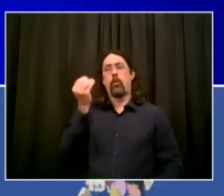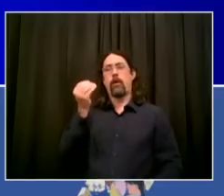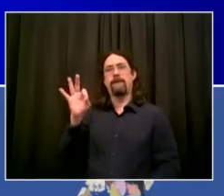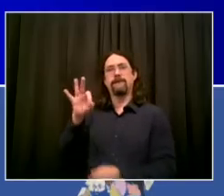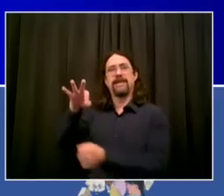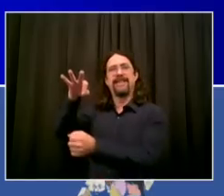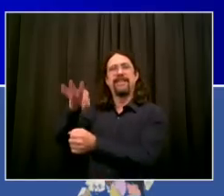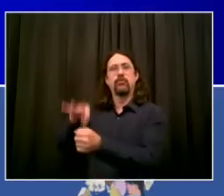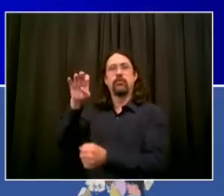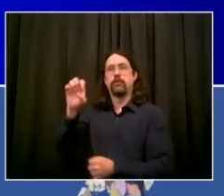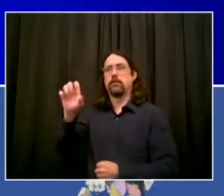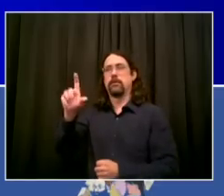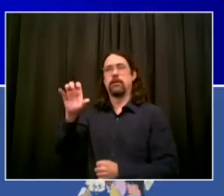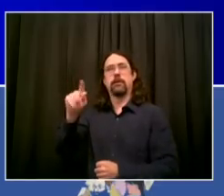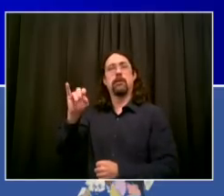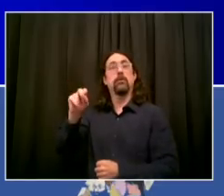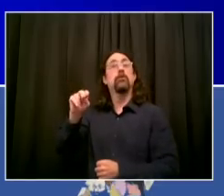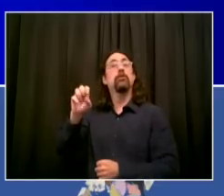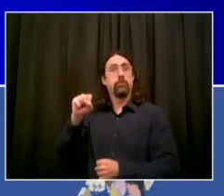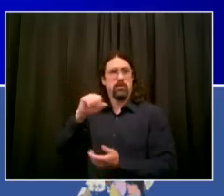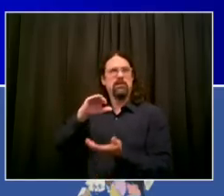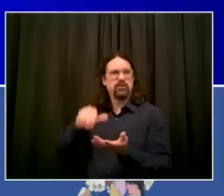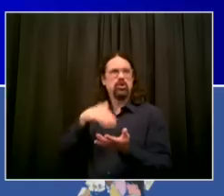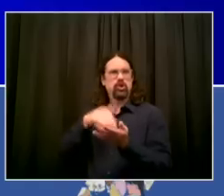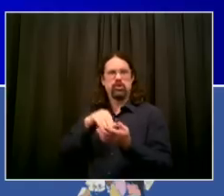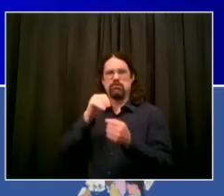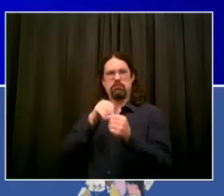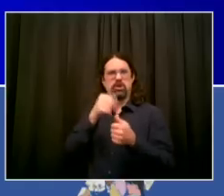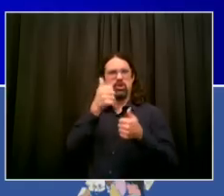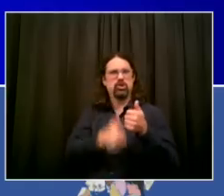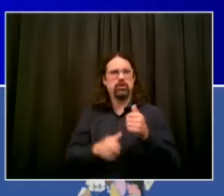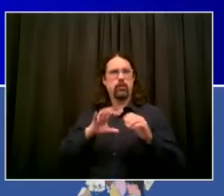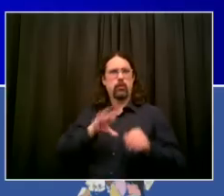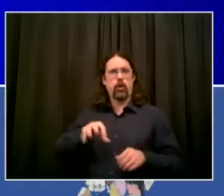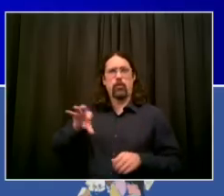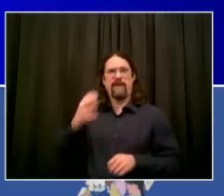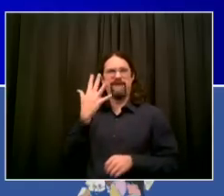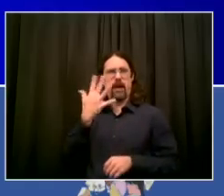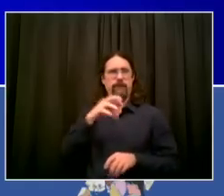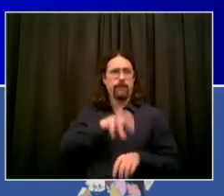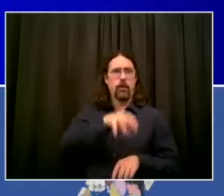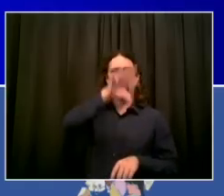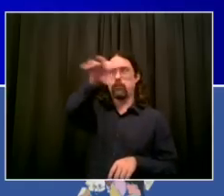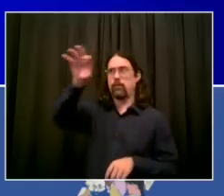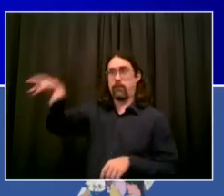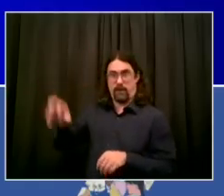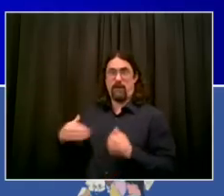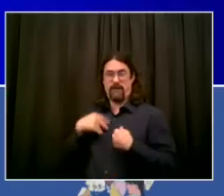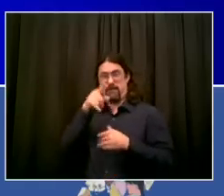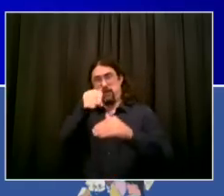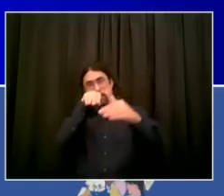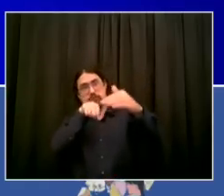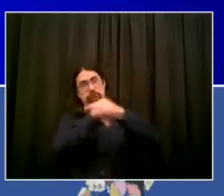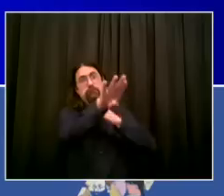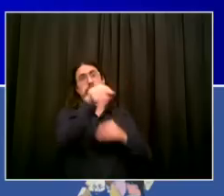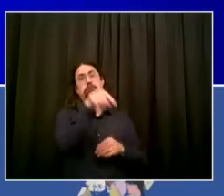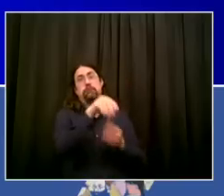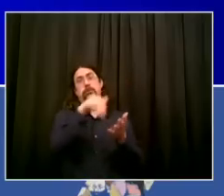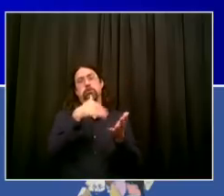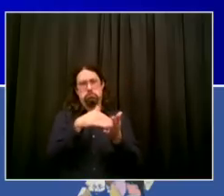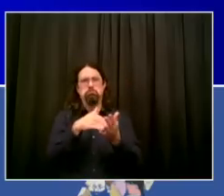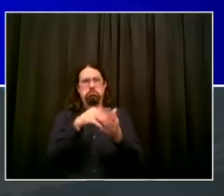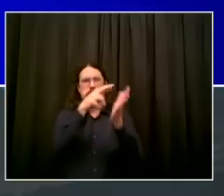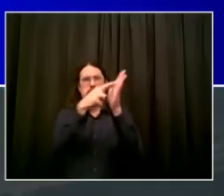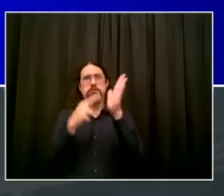of our lifetimes. Everyone's voice should be heard. Register to vote by tomorrow so you can be a part of it. Okay, let's go over the